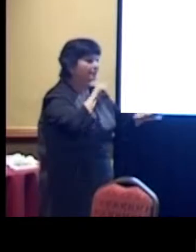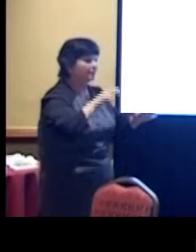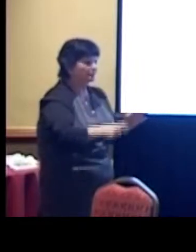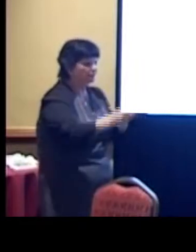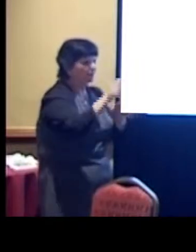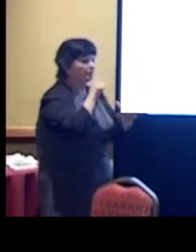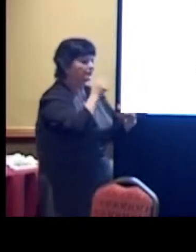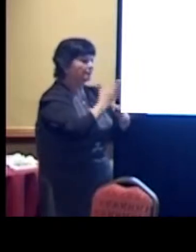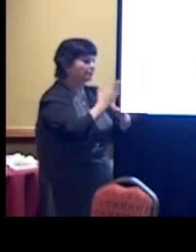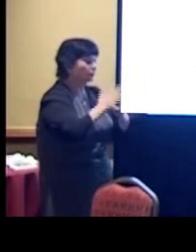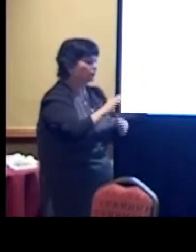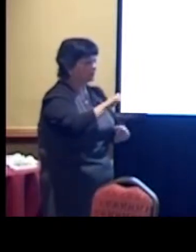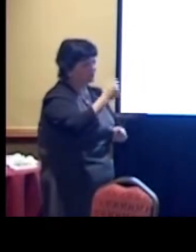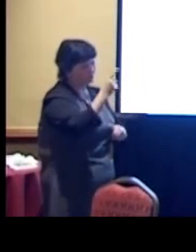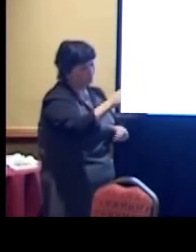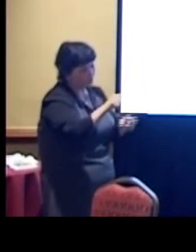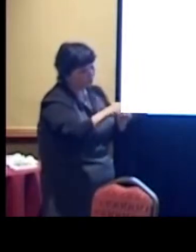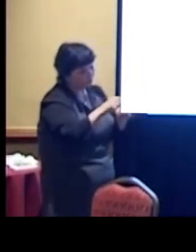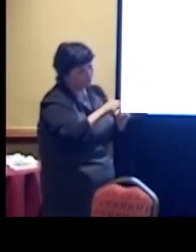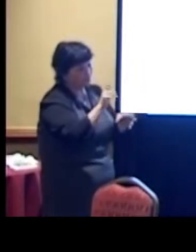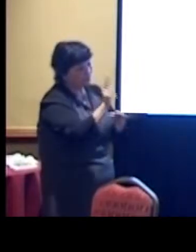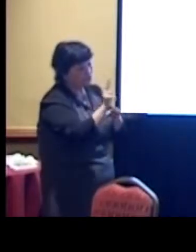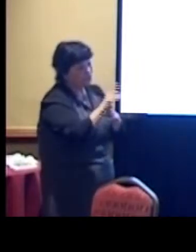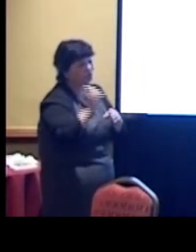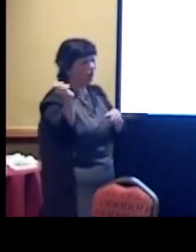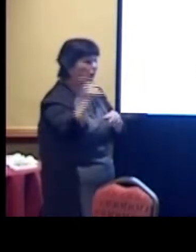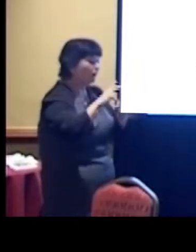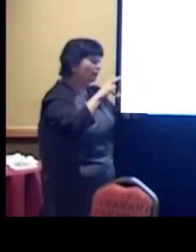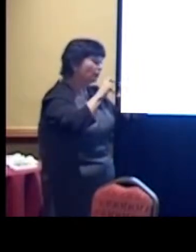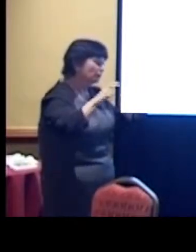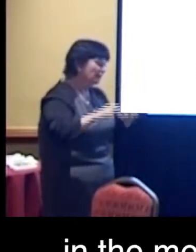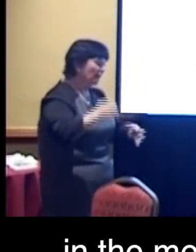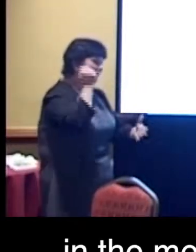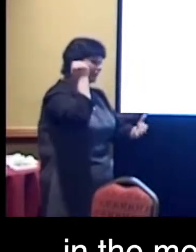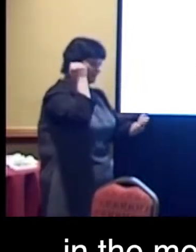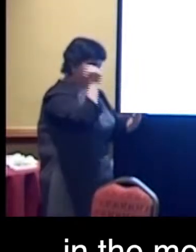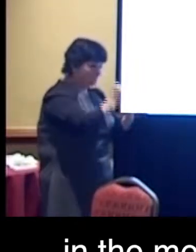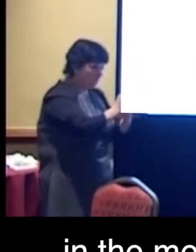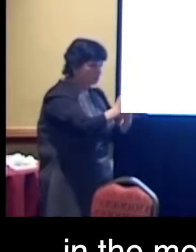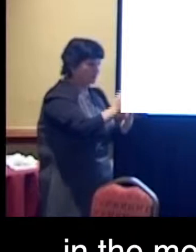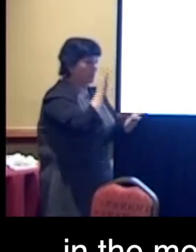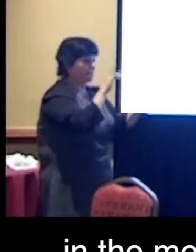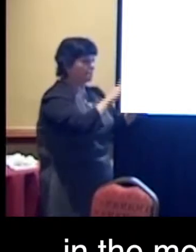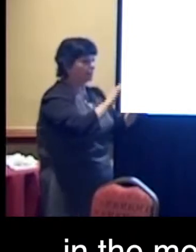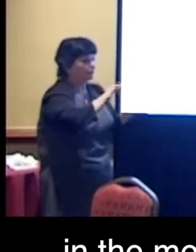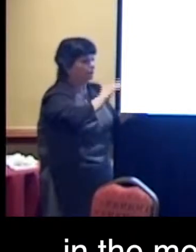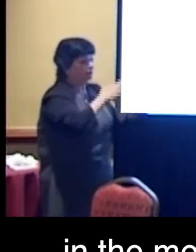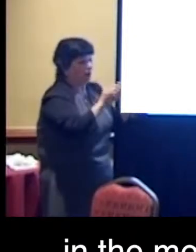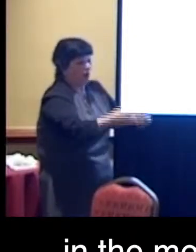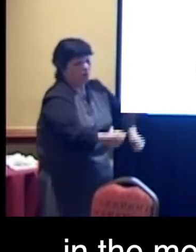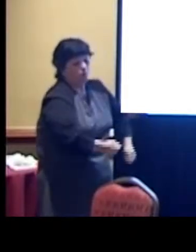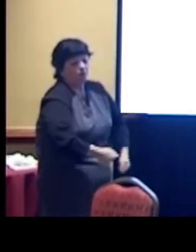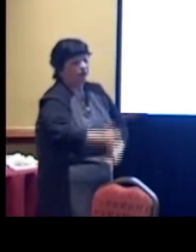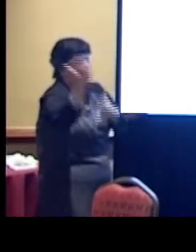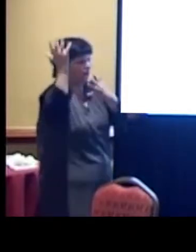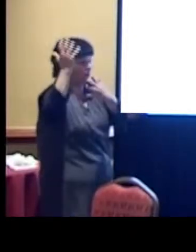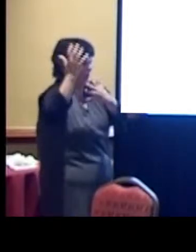was another term that was used. All of those diagnoses officially in the medical community have gone away.